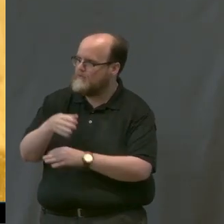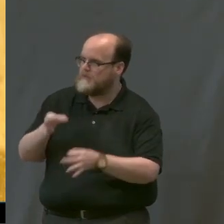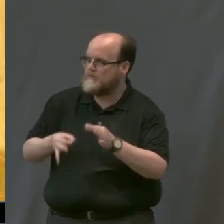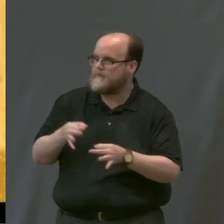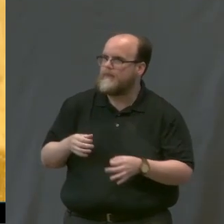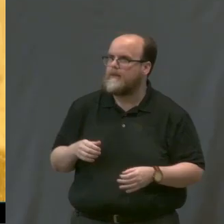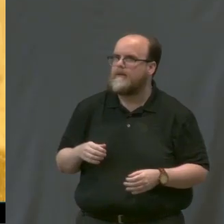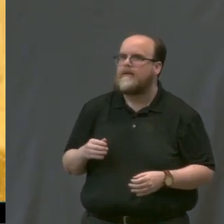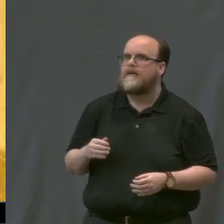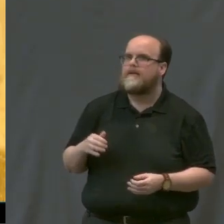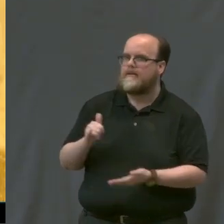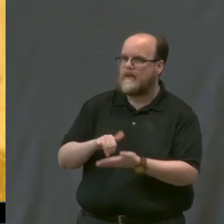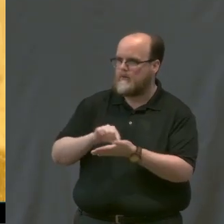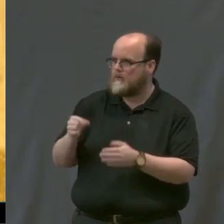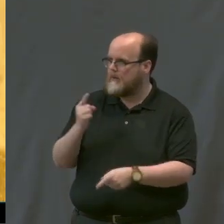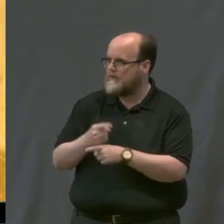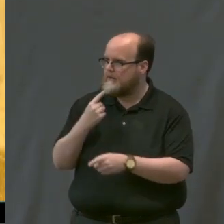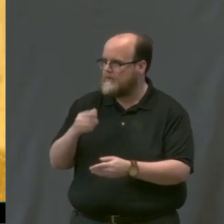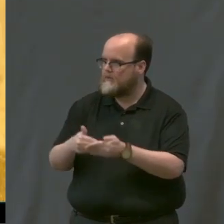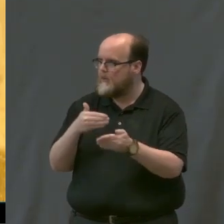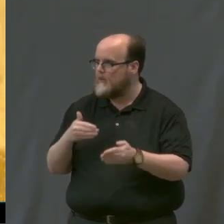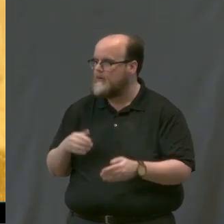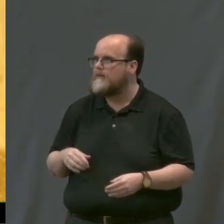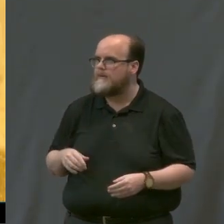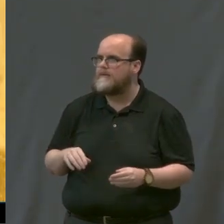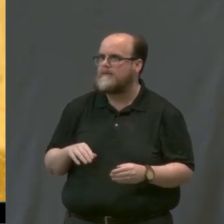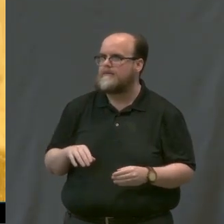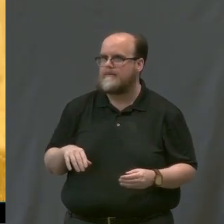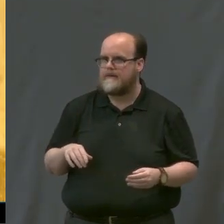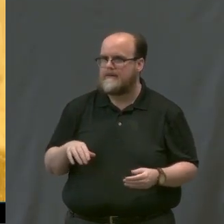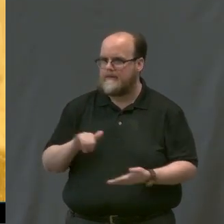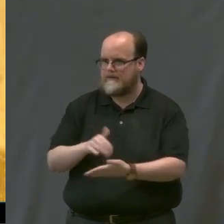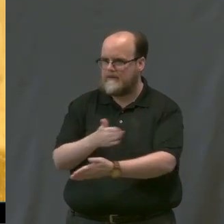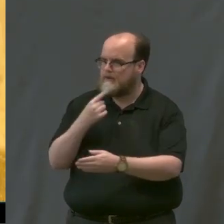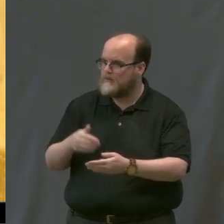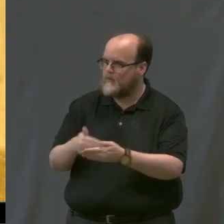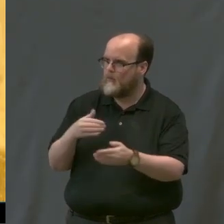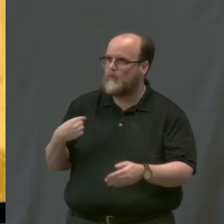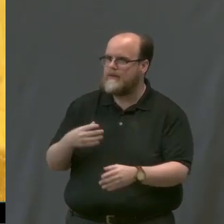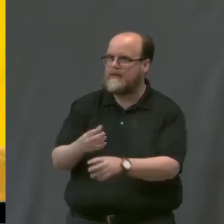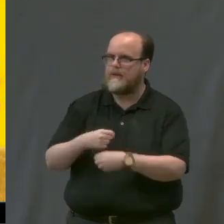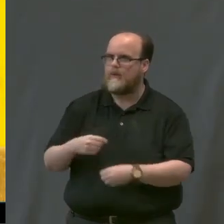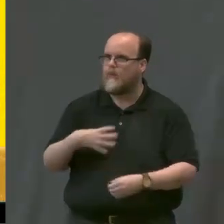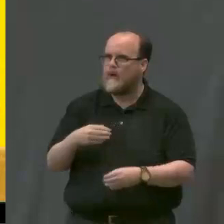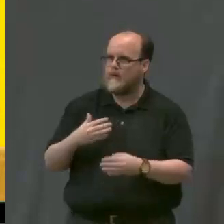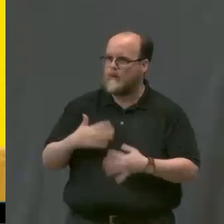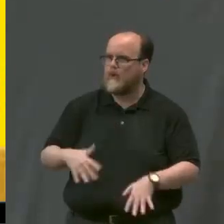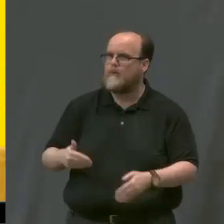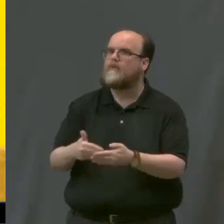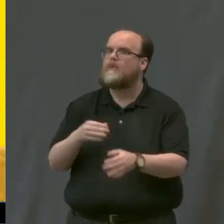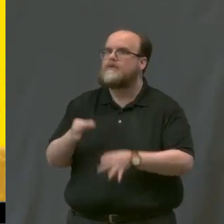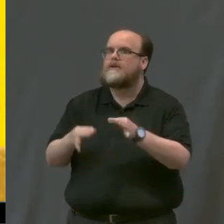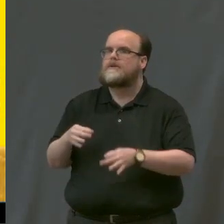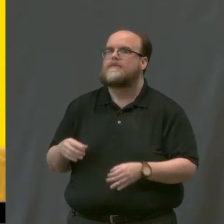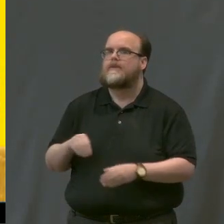So is this stanza correct? It says before, it's clearly before judgment. Are we going to get our white robes before judgment? If you look in